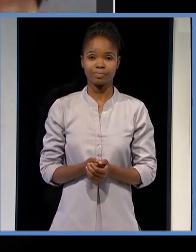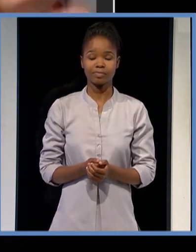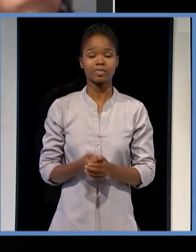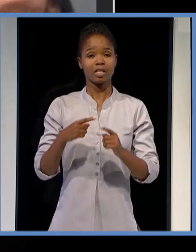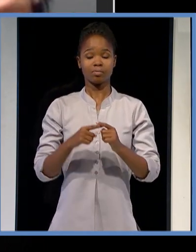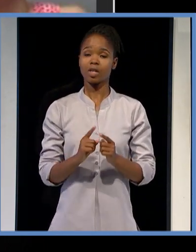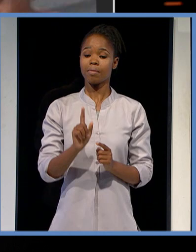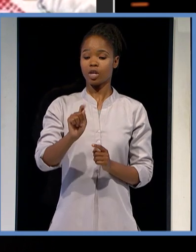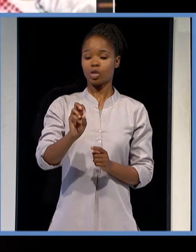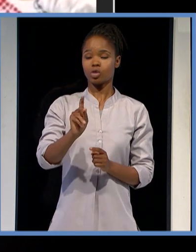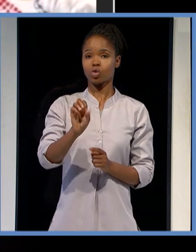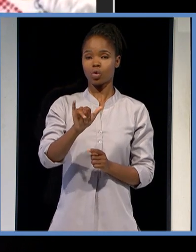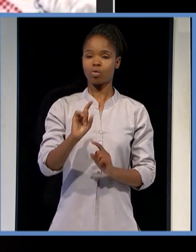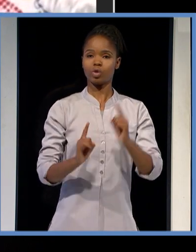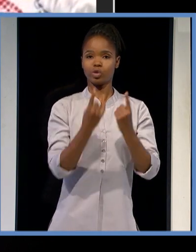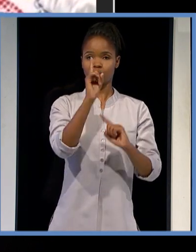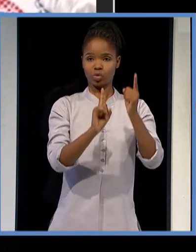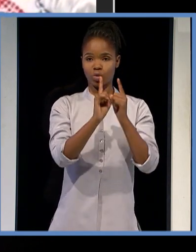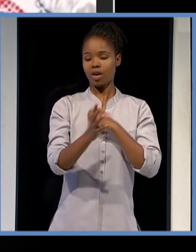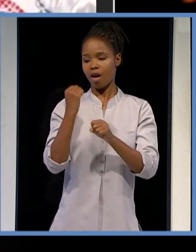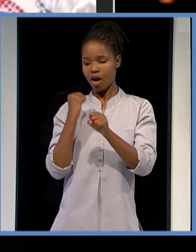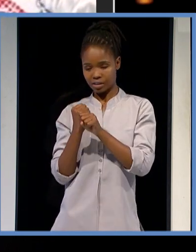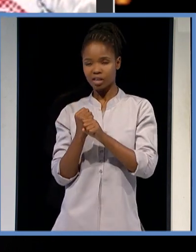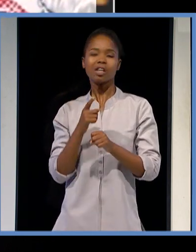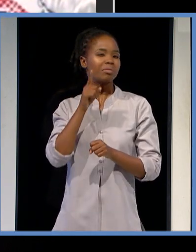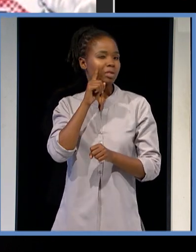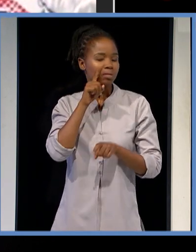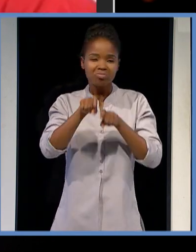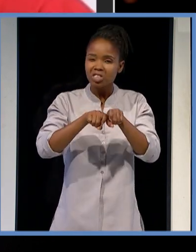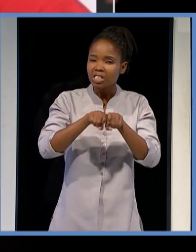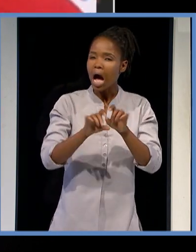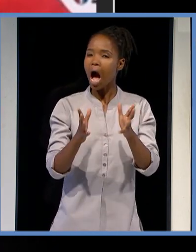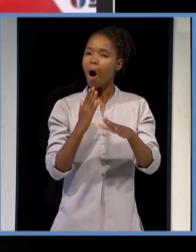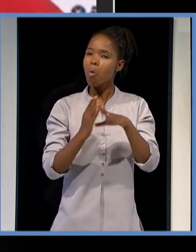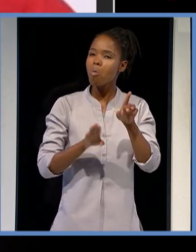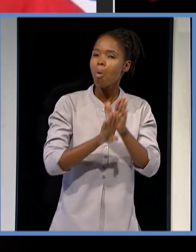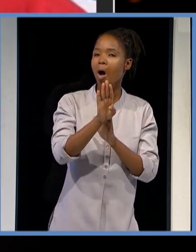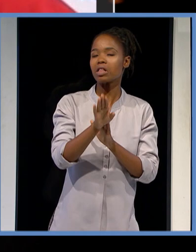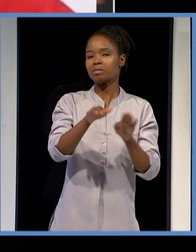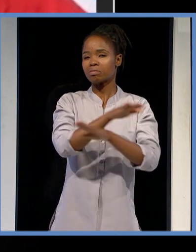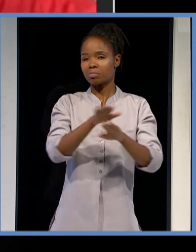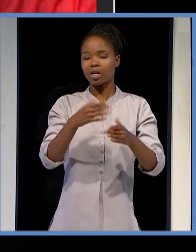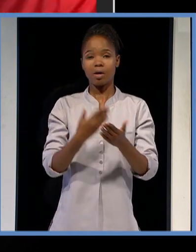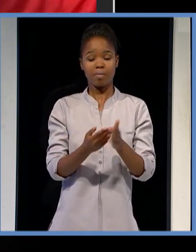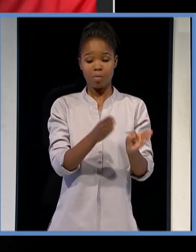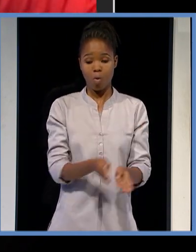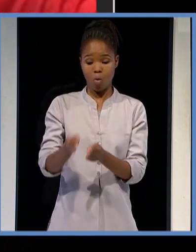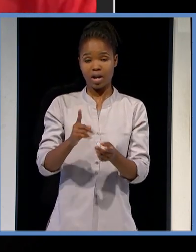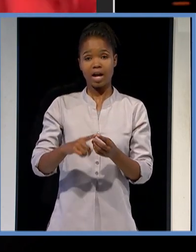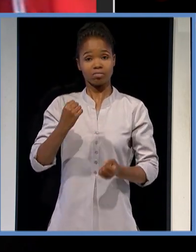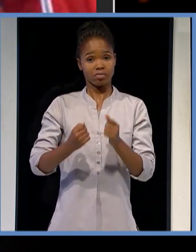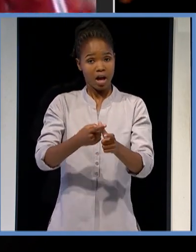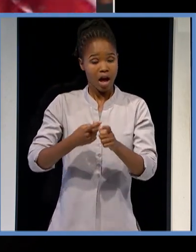Tokyo held a marathon event last week, which was widely seen as a test case for whether organizers, athletes and